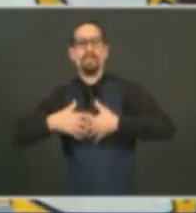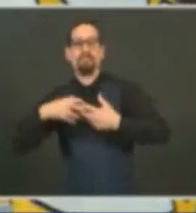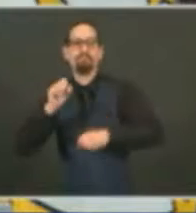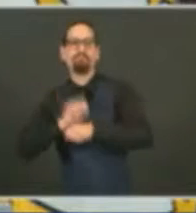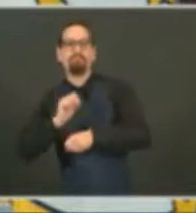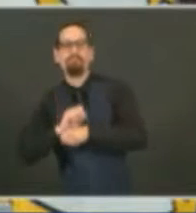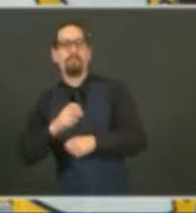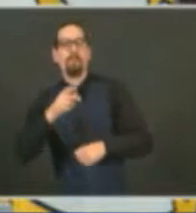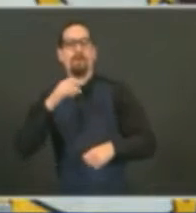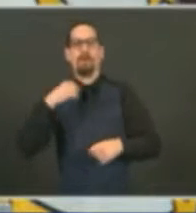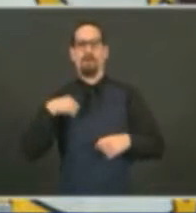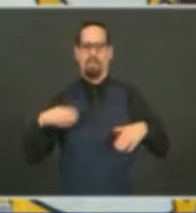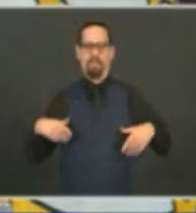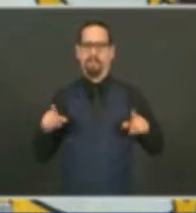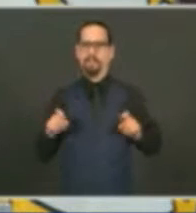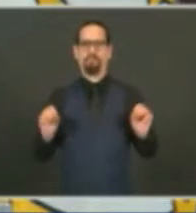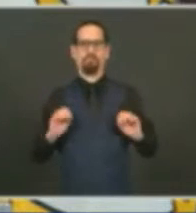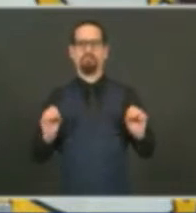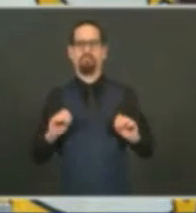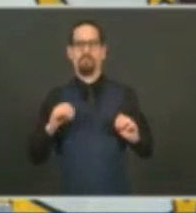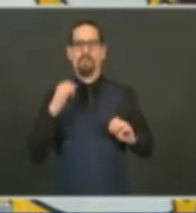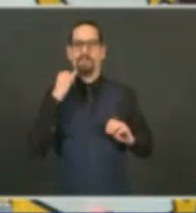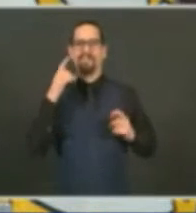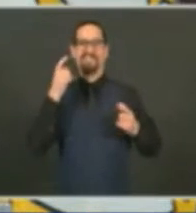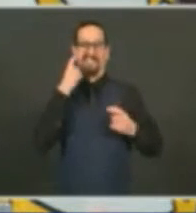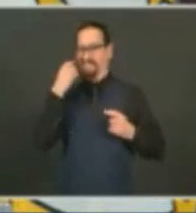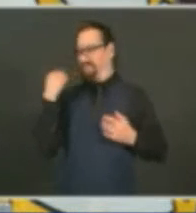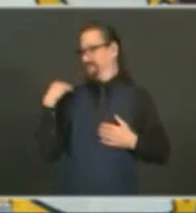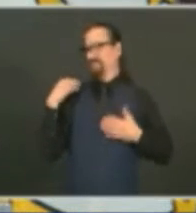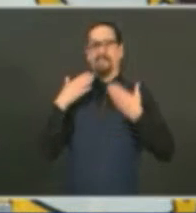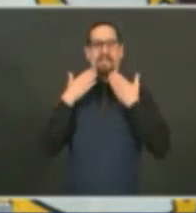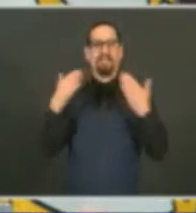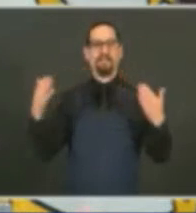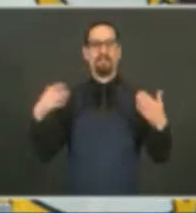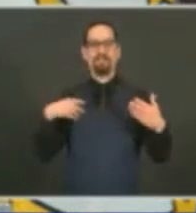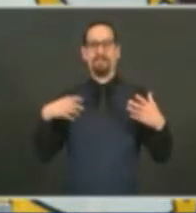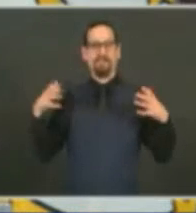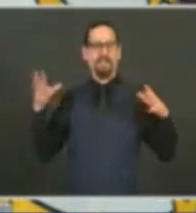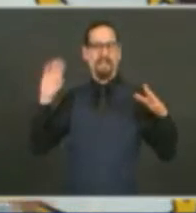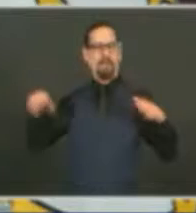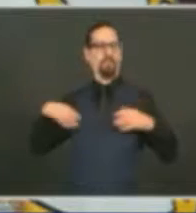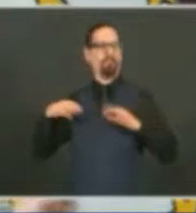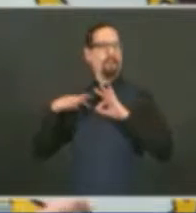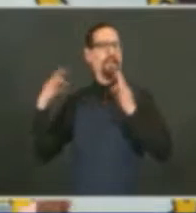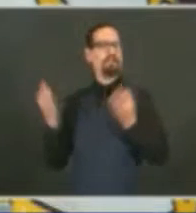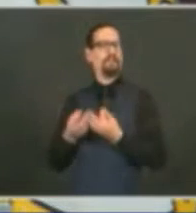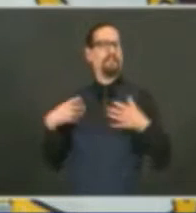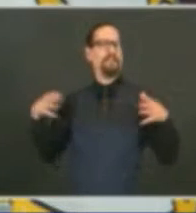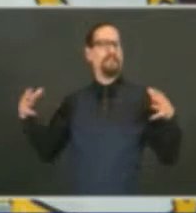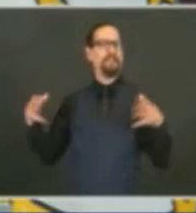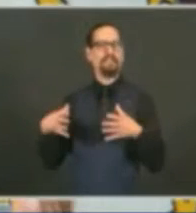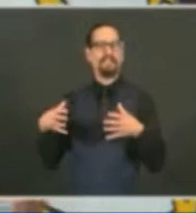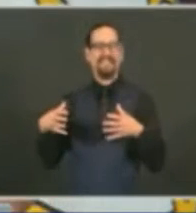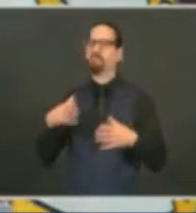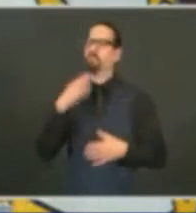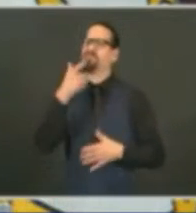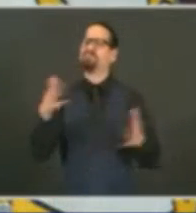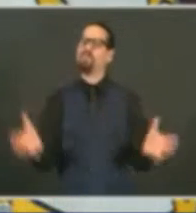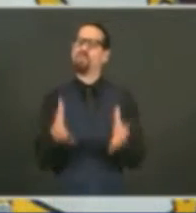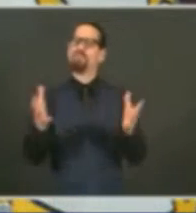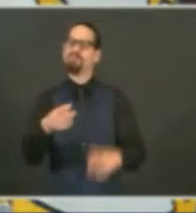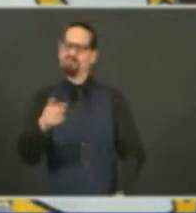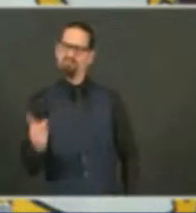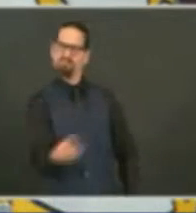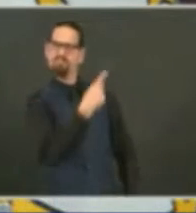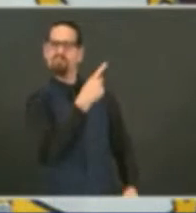did get together with family over the holiday, please, please, please go get tested. Sign up yourself. Go to